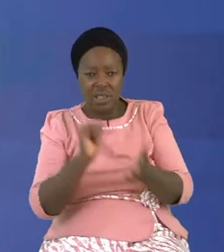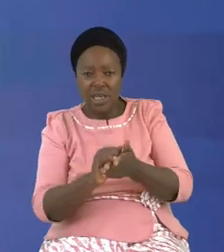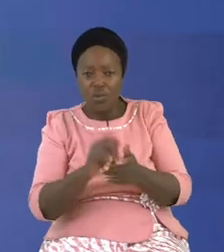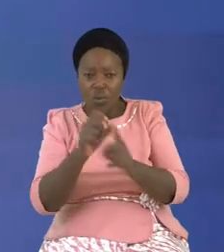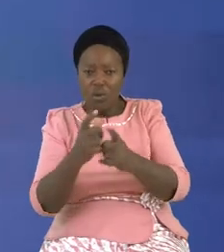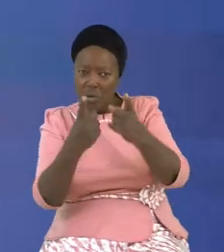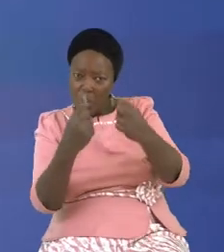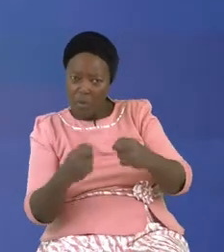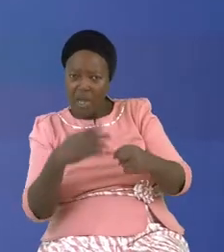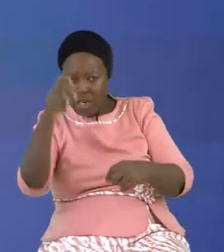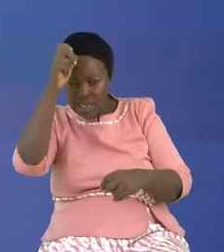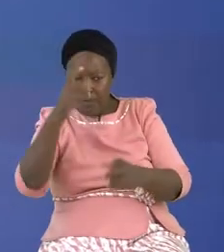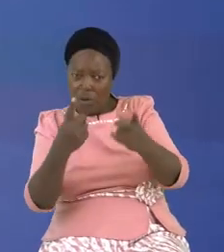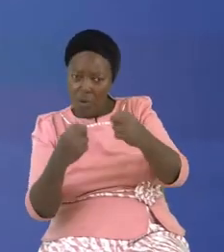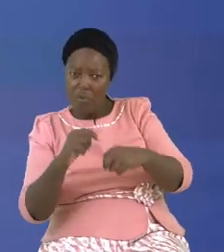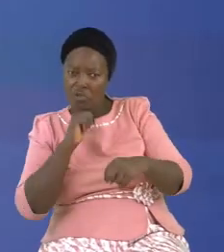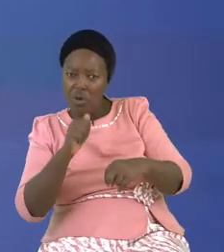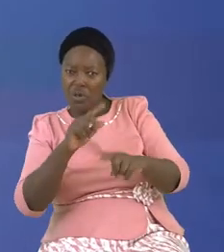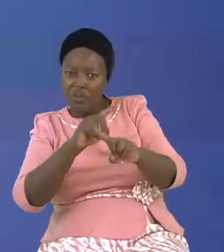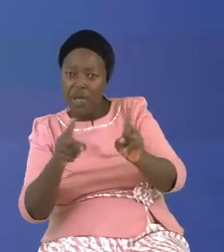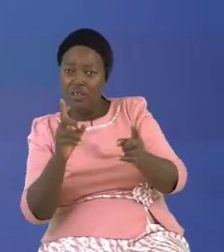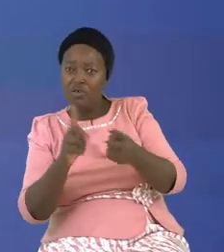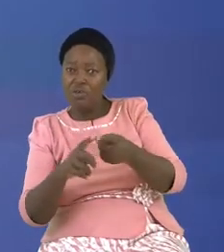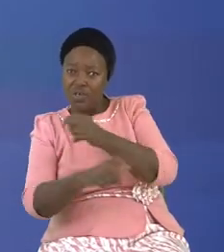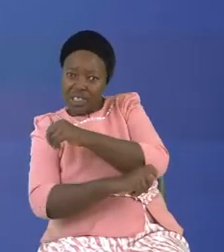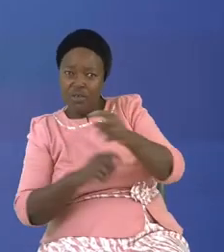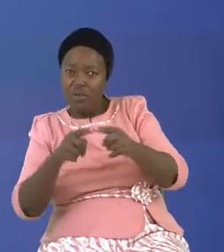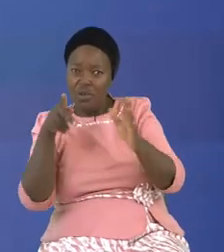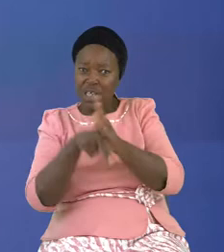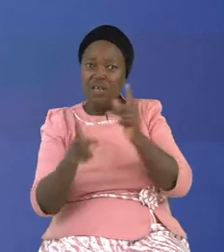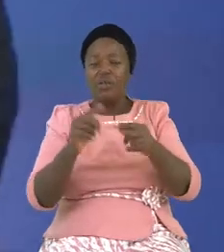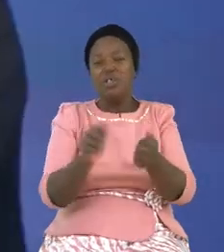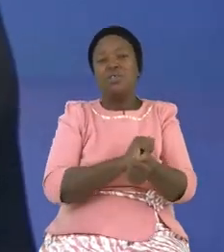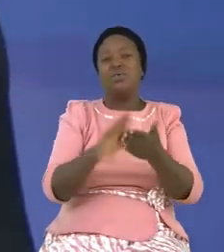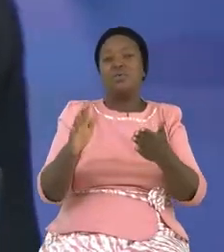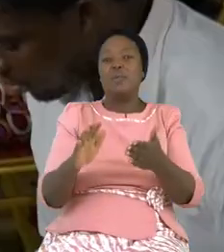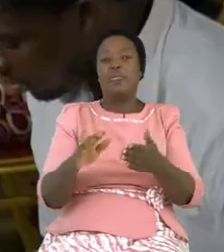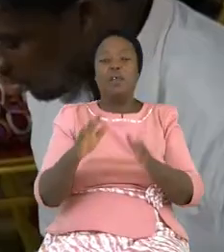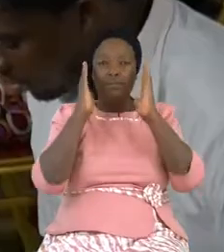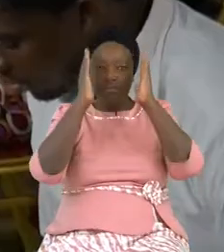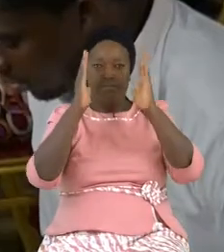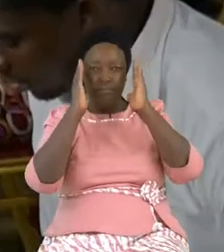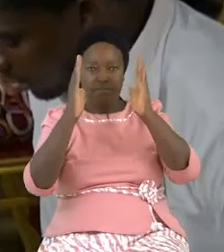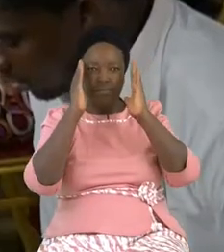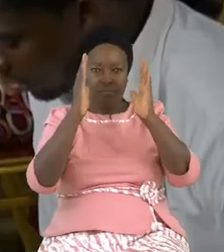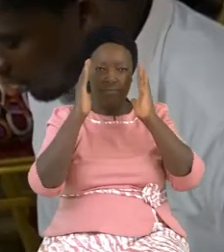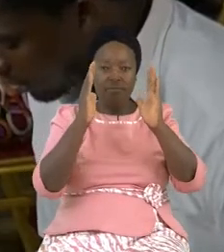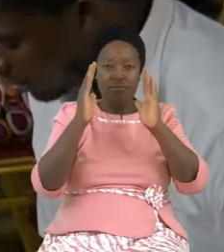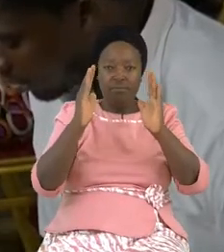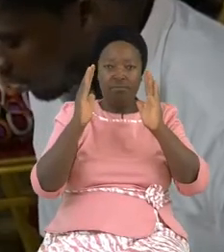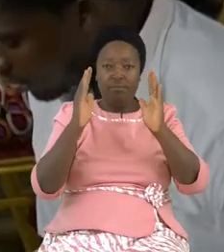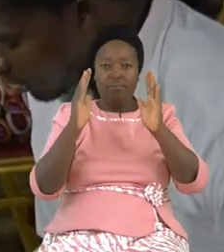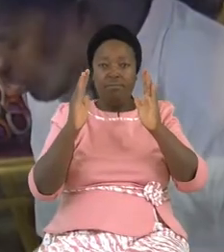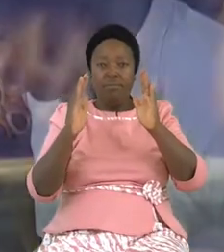devil cometh not but for to steal, to kill, and to destroy. Look up here. There are people, they are even